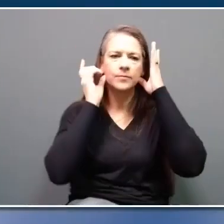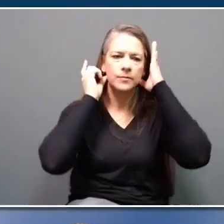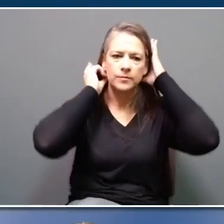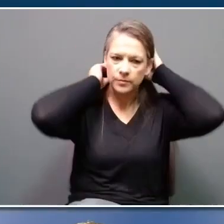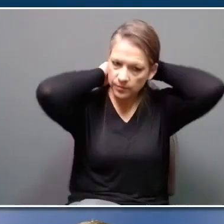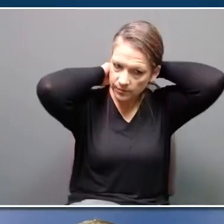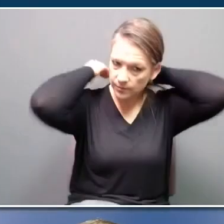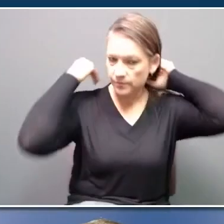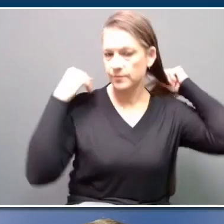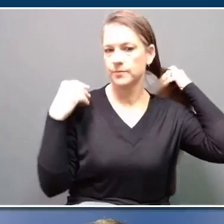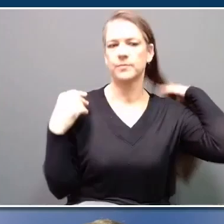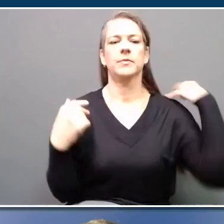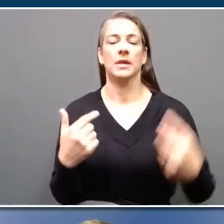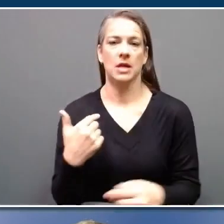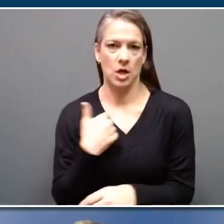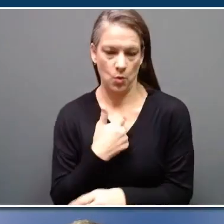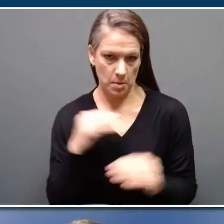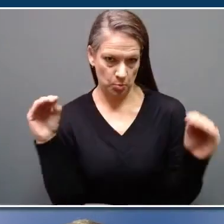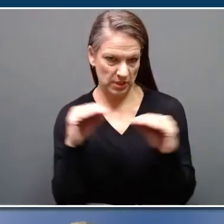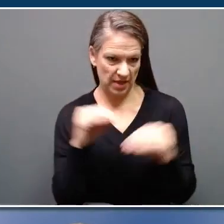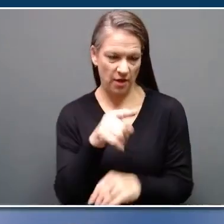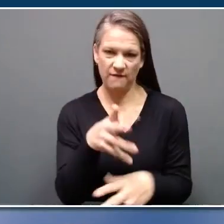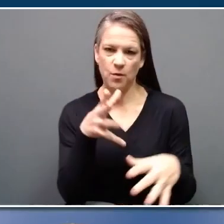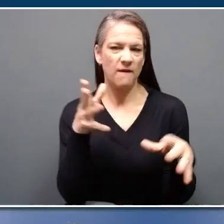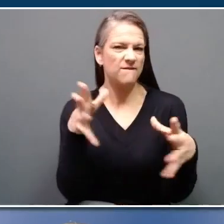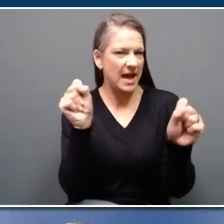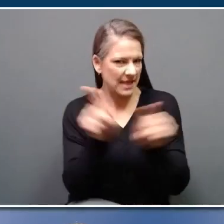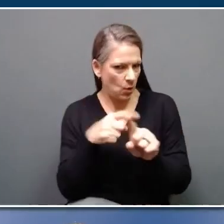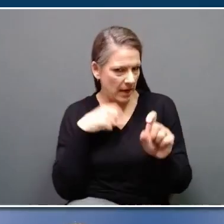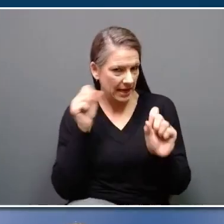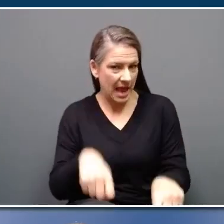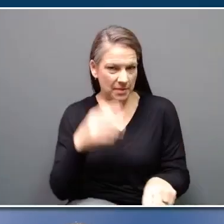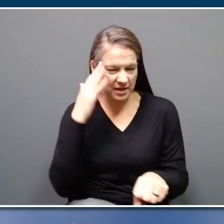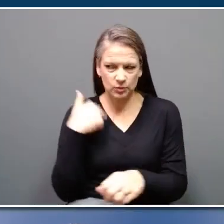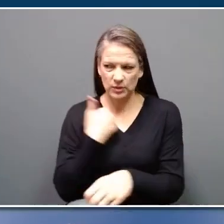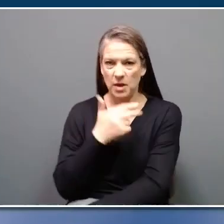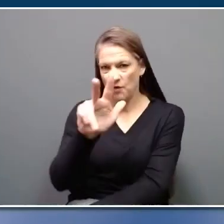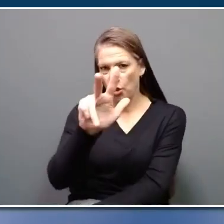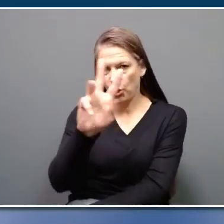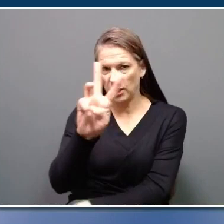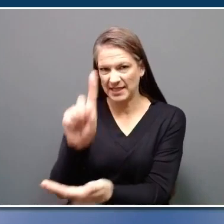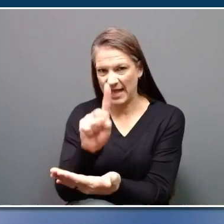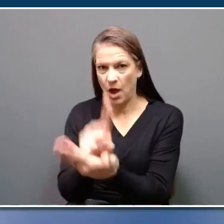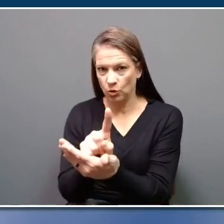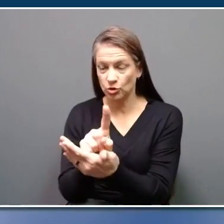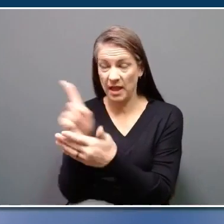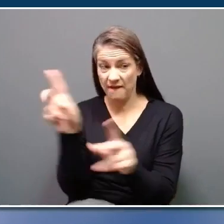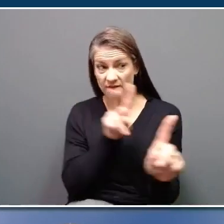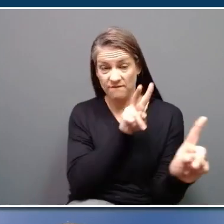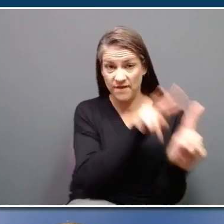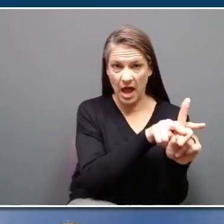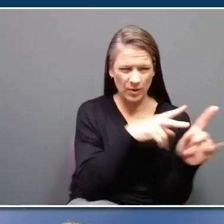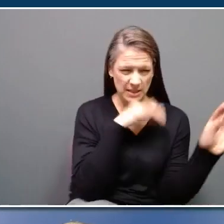I will say that we've put these together as fast as we can because we're about 36 hours after this was filed. So the slides